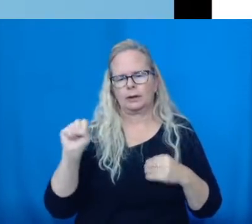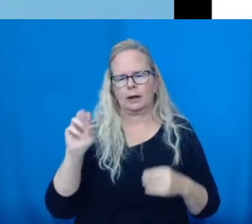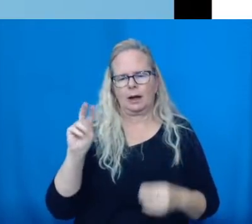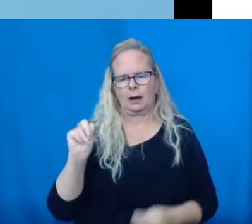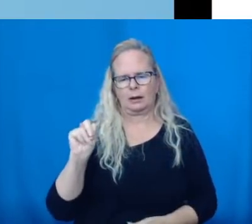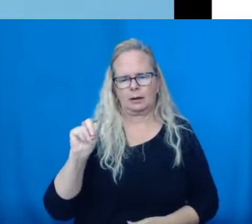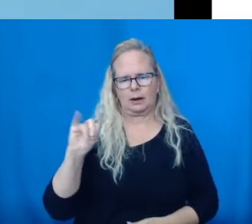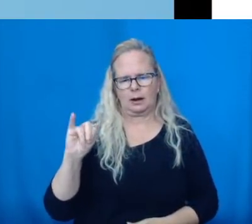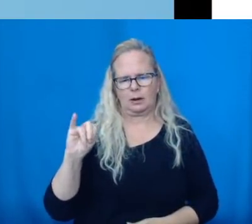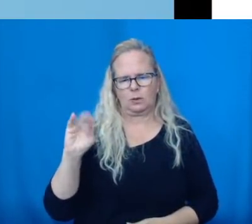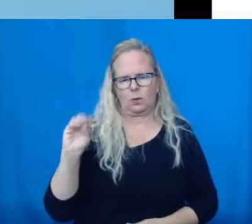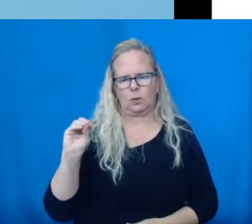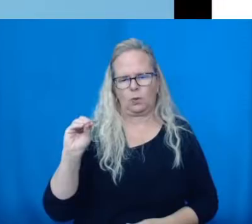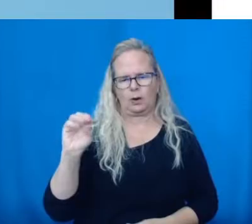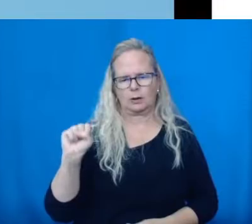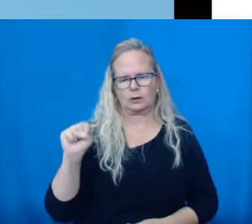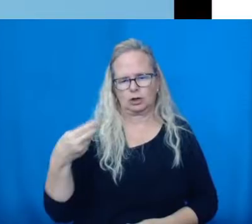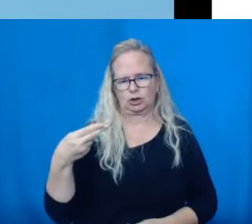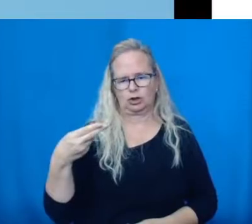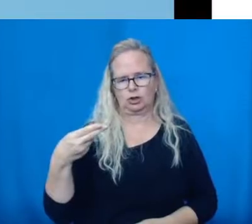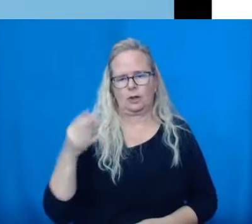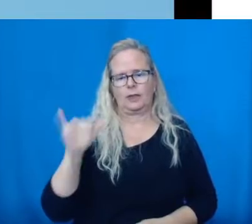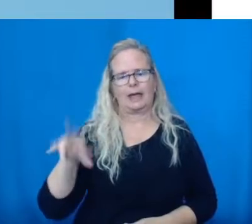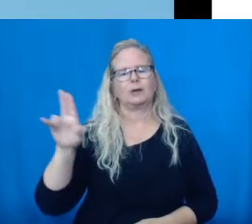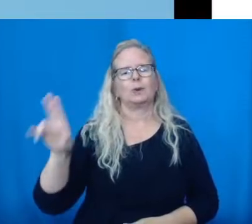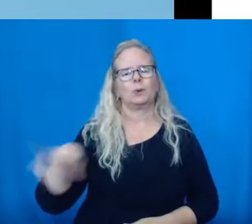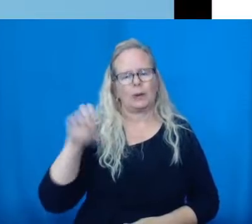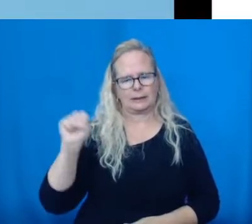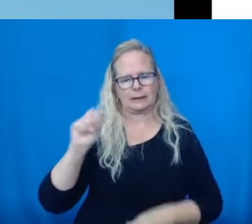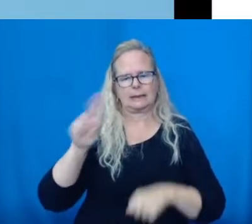N95, N99 that we have become familiar with.